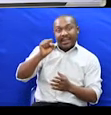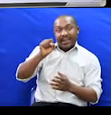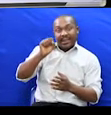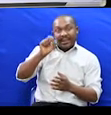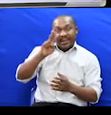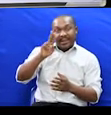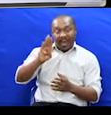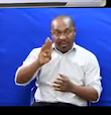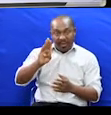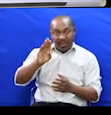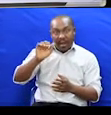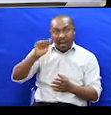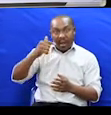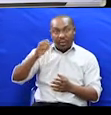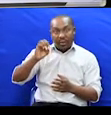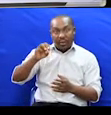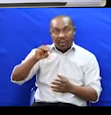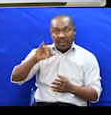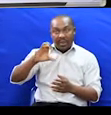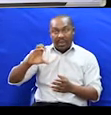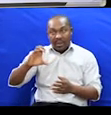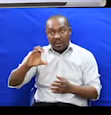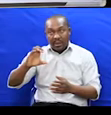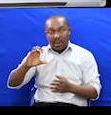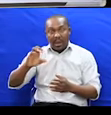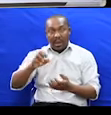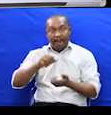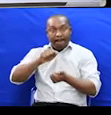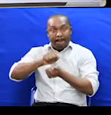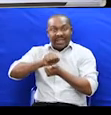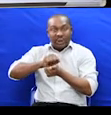before we proceed with our new subatomic